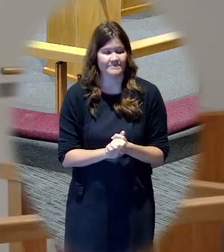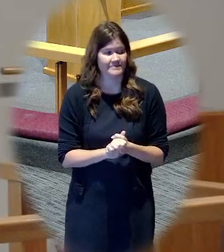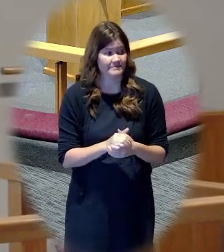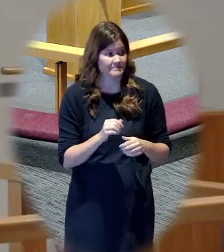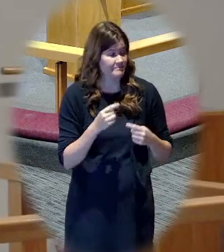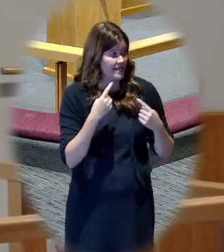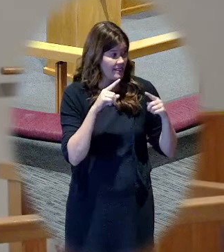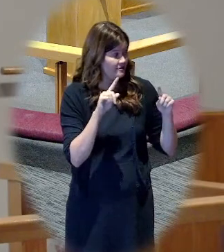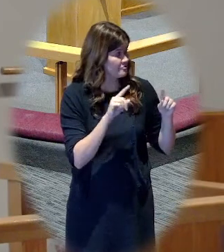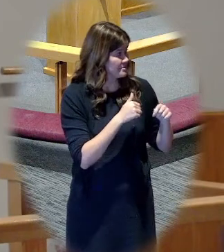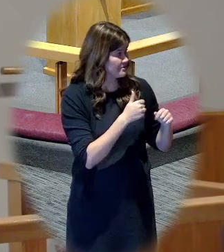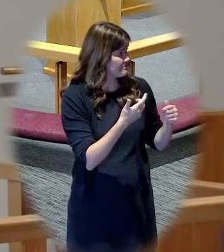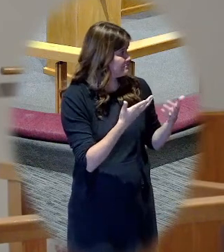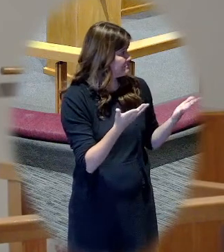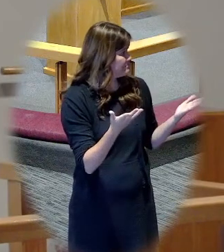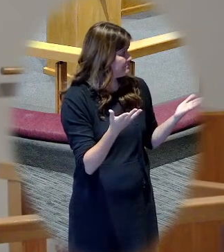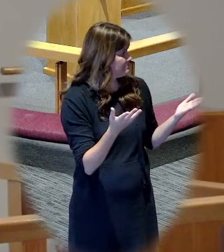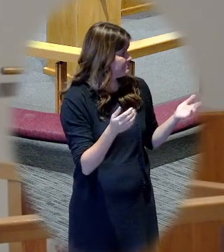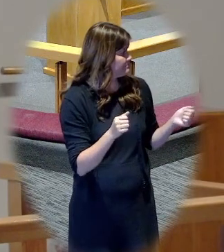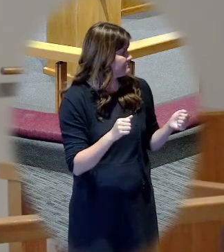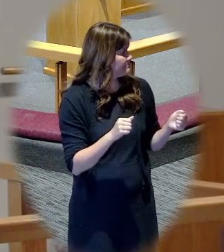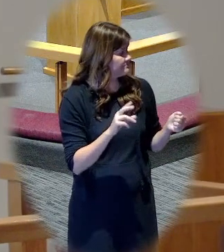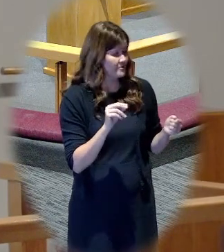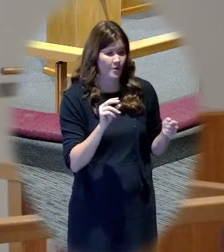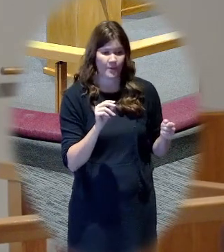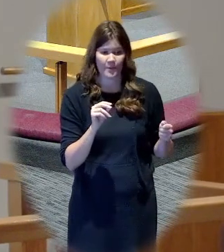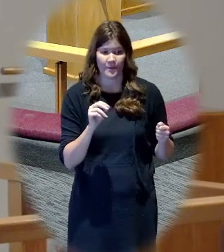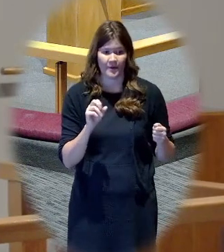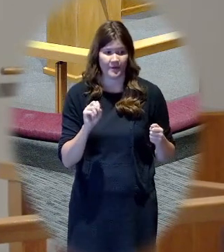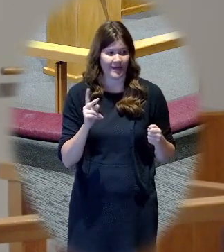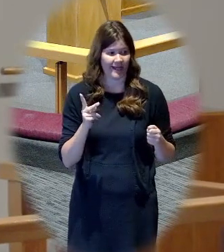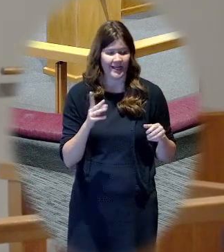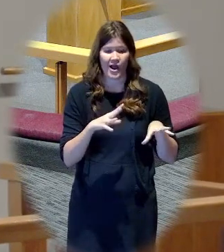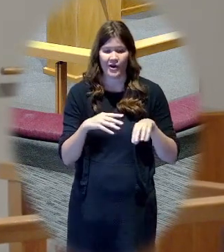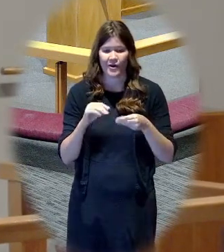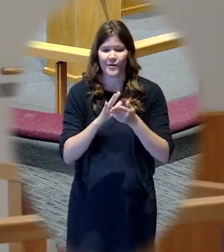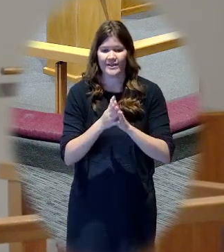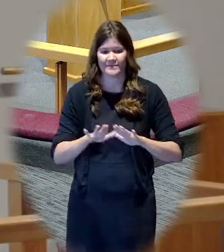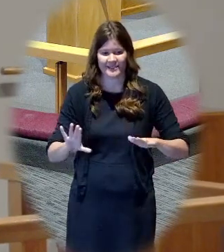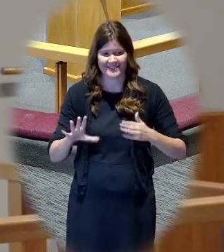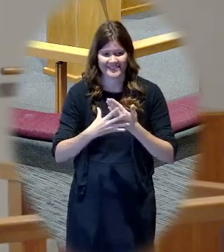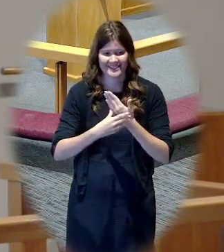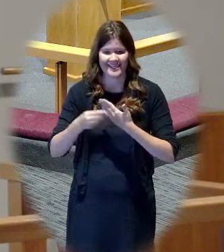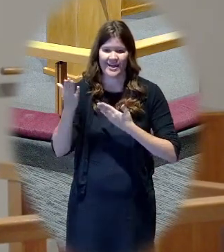Anybody else have something to say? All right. Go in peace.